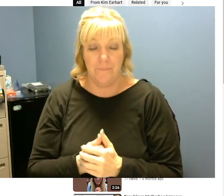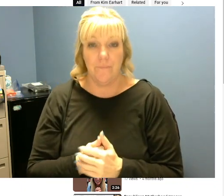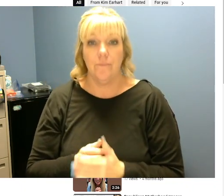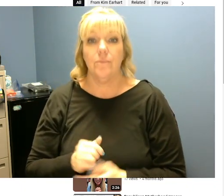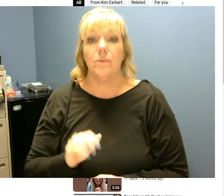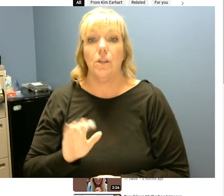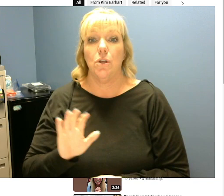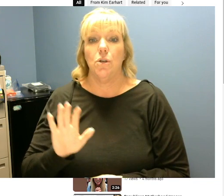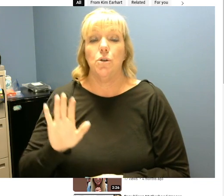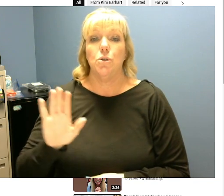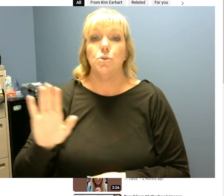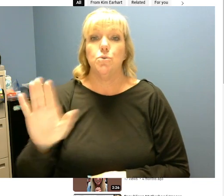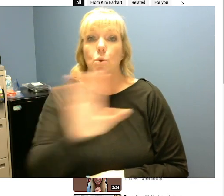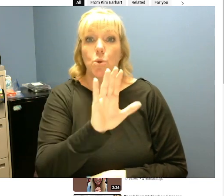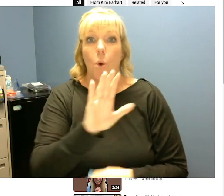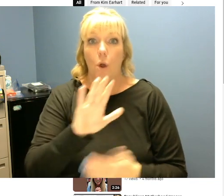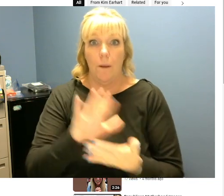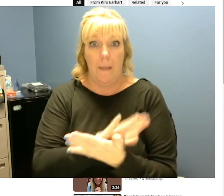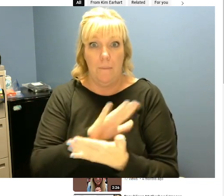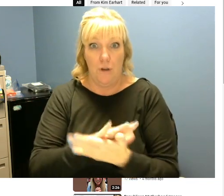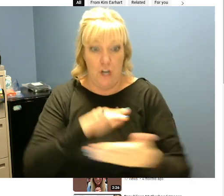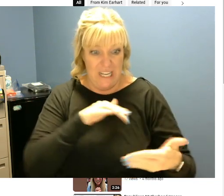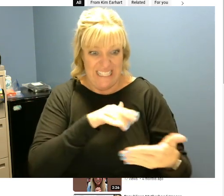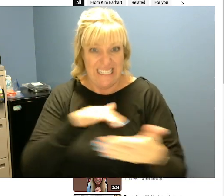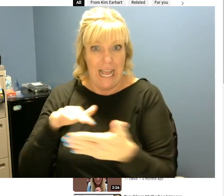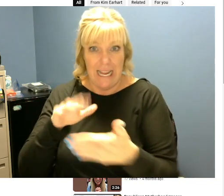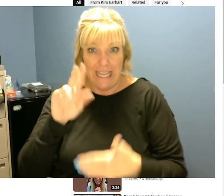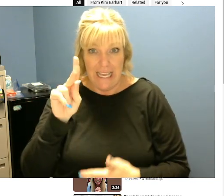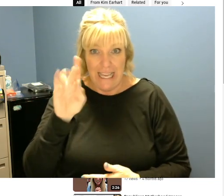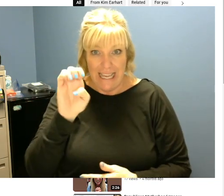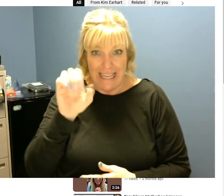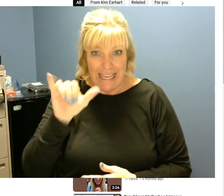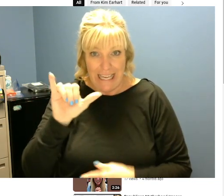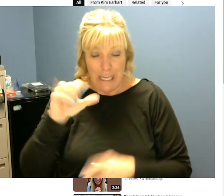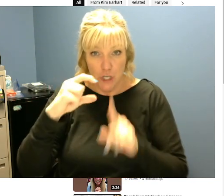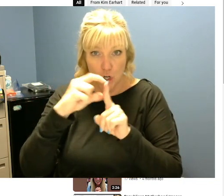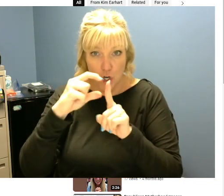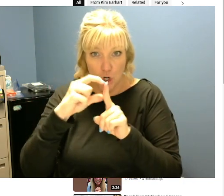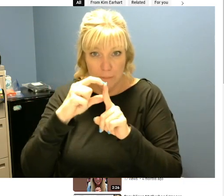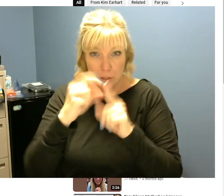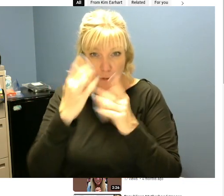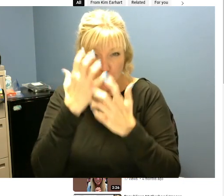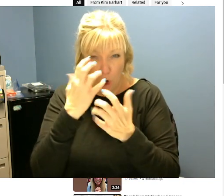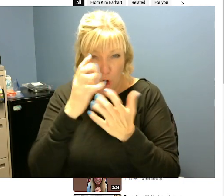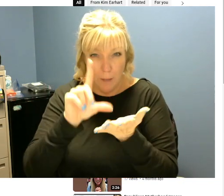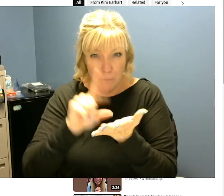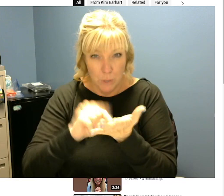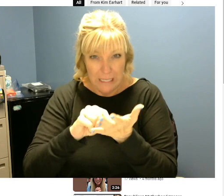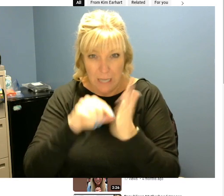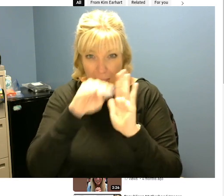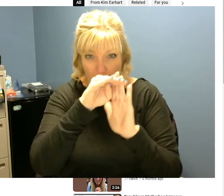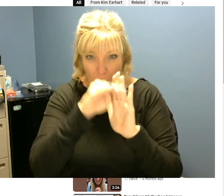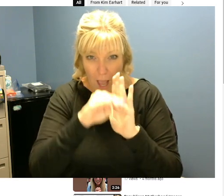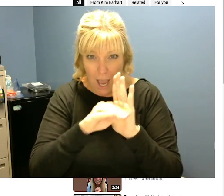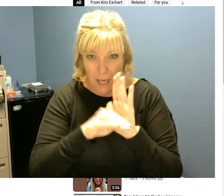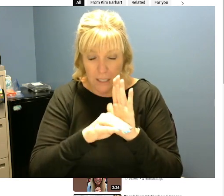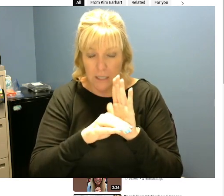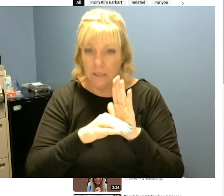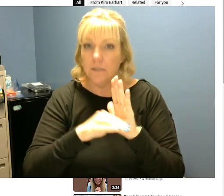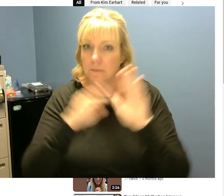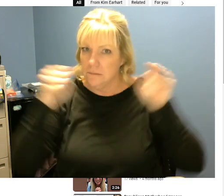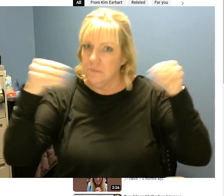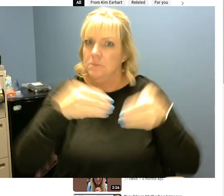bold. Those key terms that you've seen before in the lecture outline. And then in the lecture